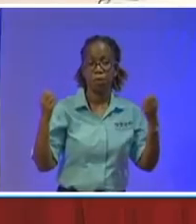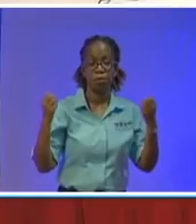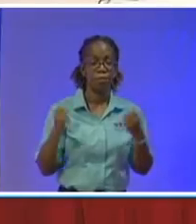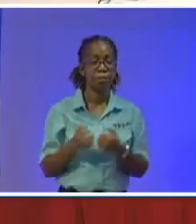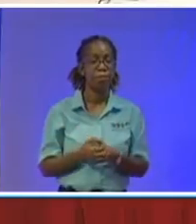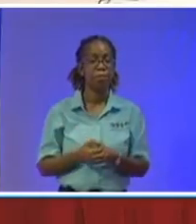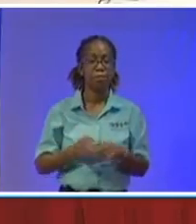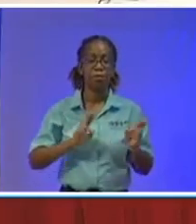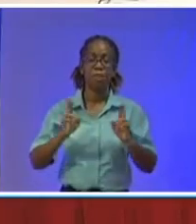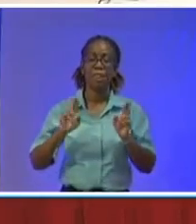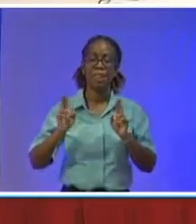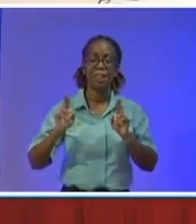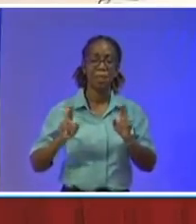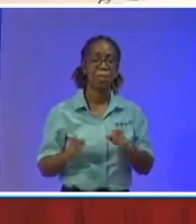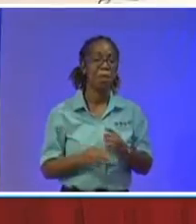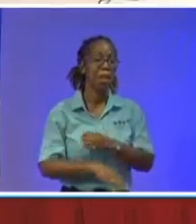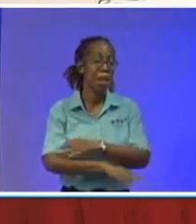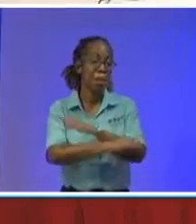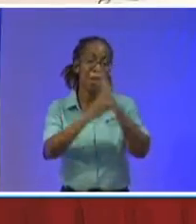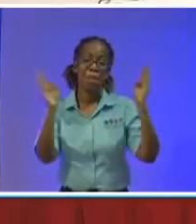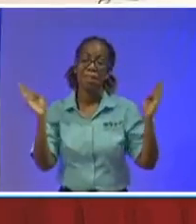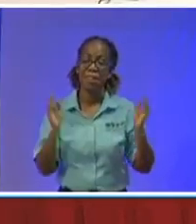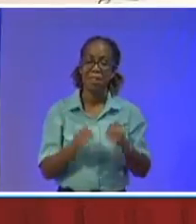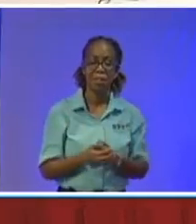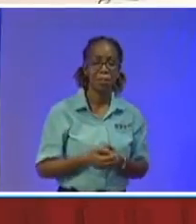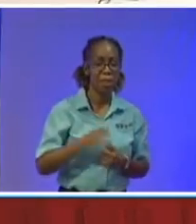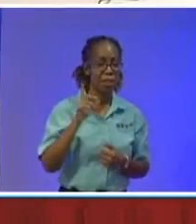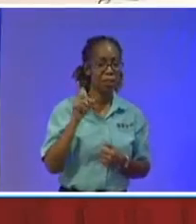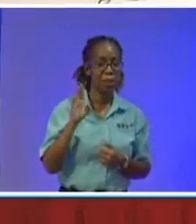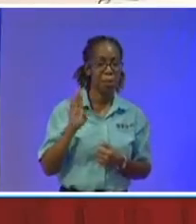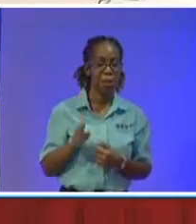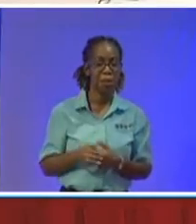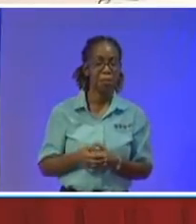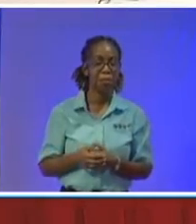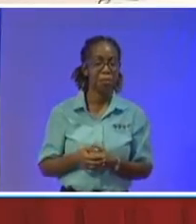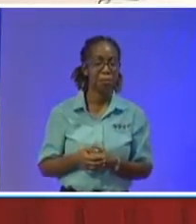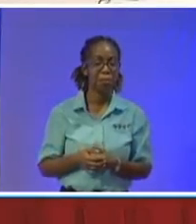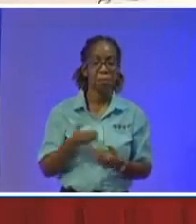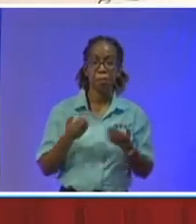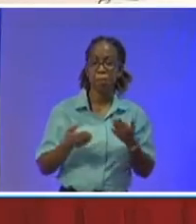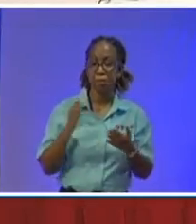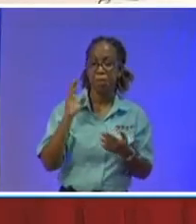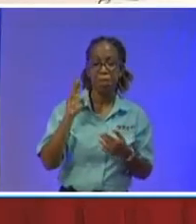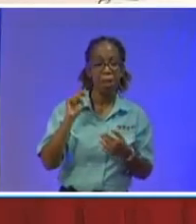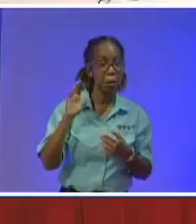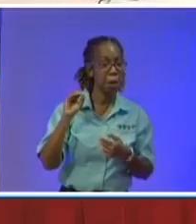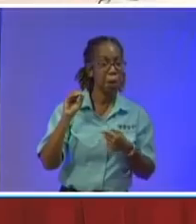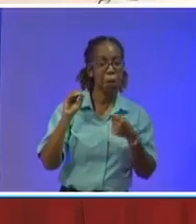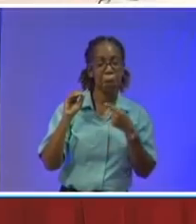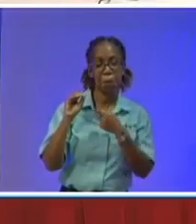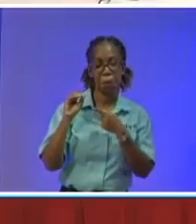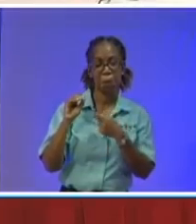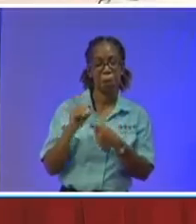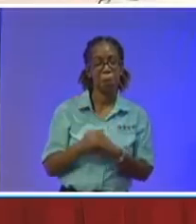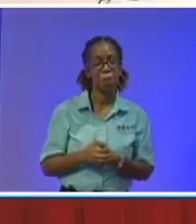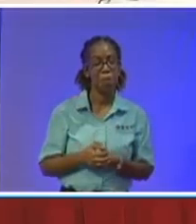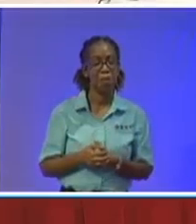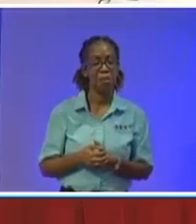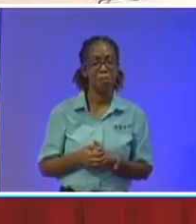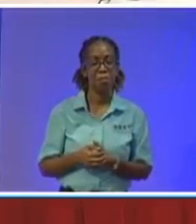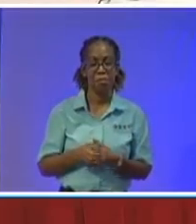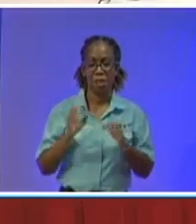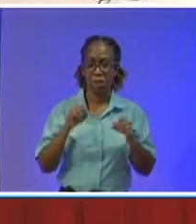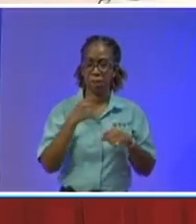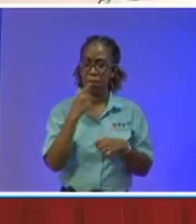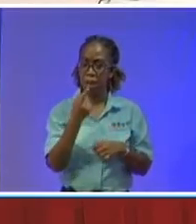Good morning, Kimbo Drum from the Express. Maybe the CMO would take these. Can you tell us? Just speak a little louder, please.